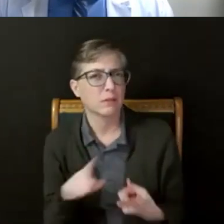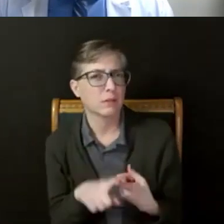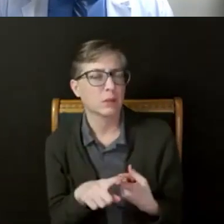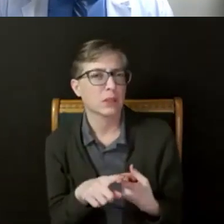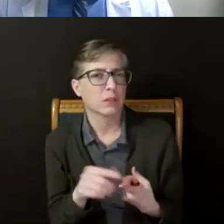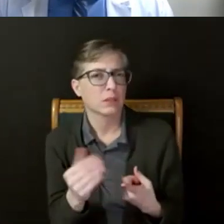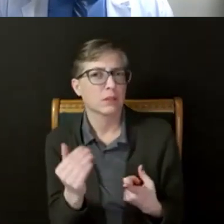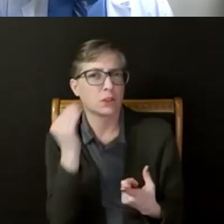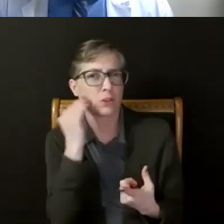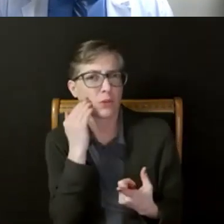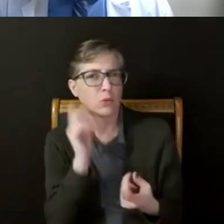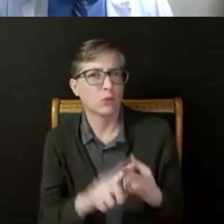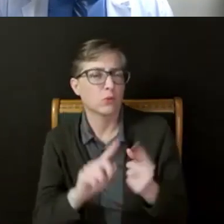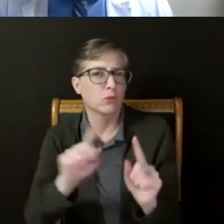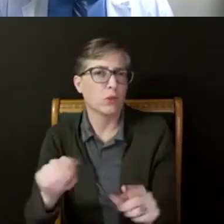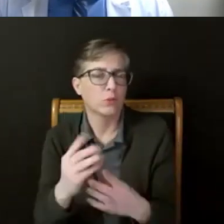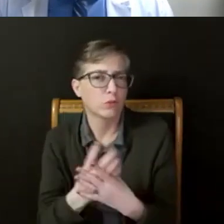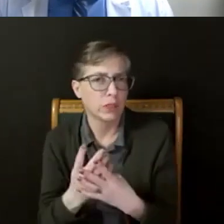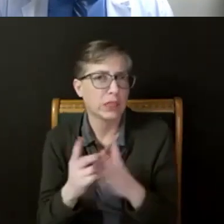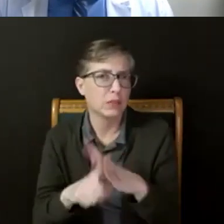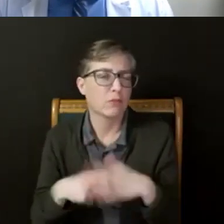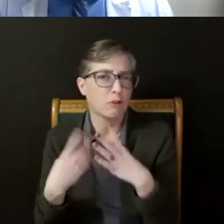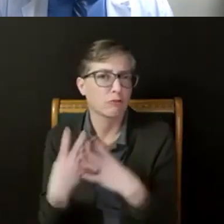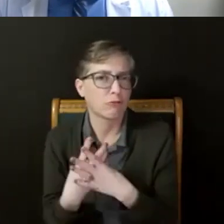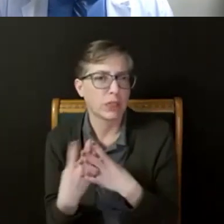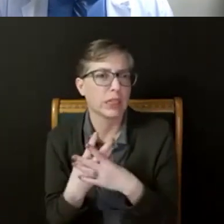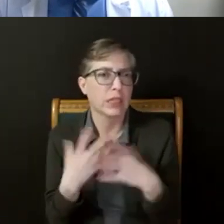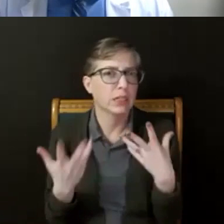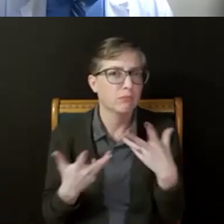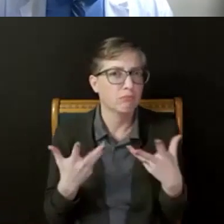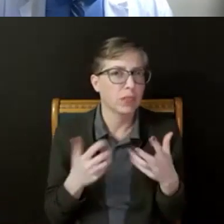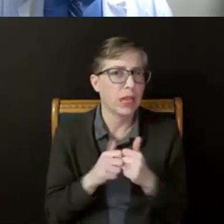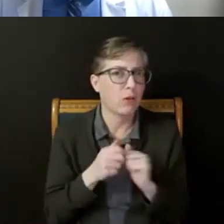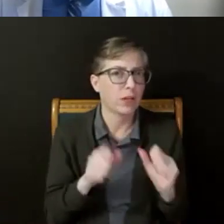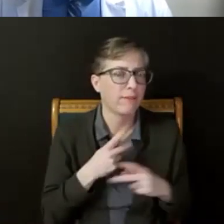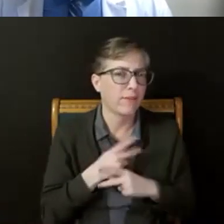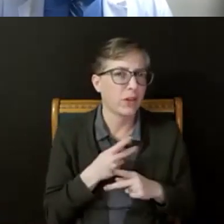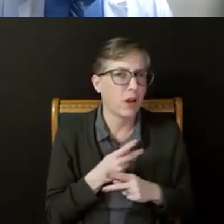there something else that you should do to help figure that out?